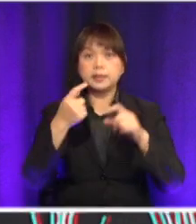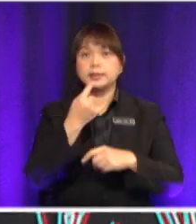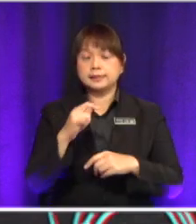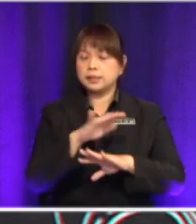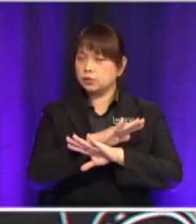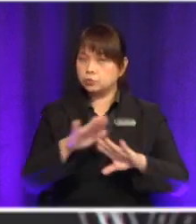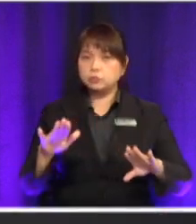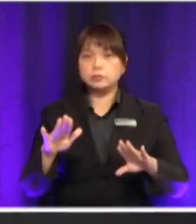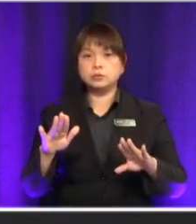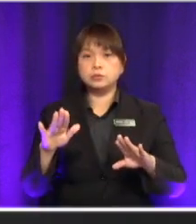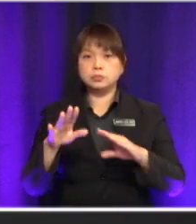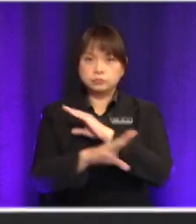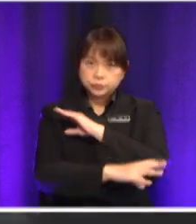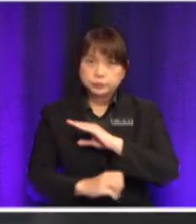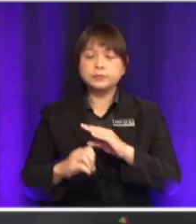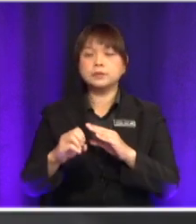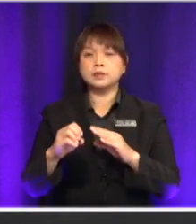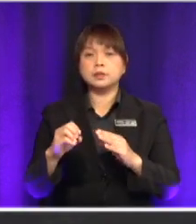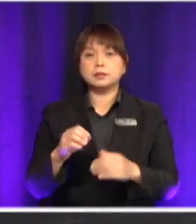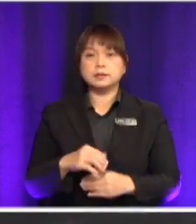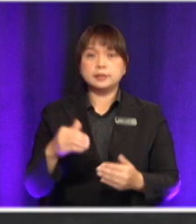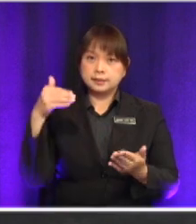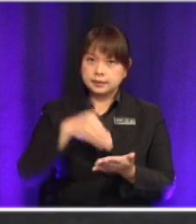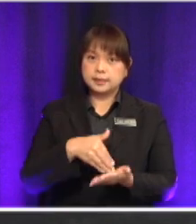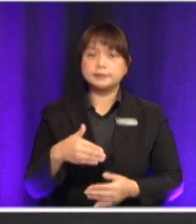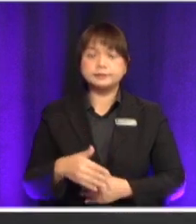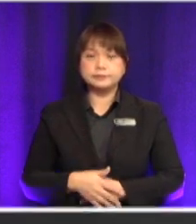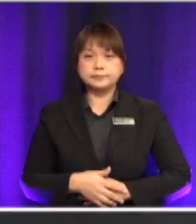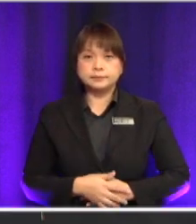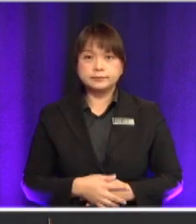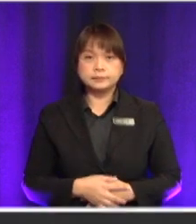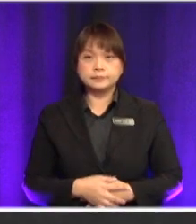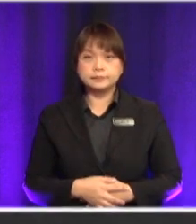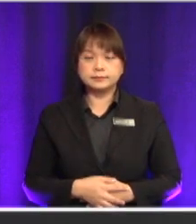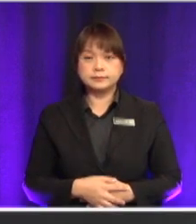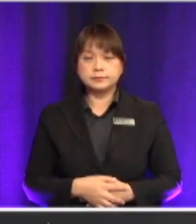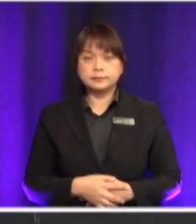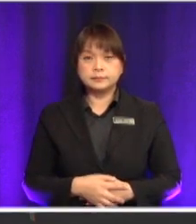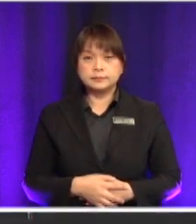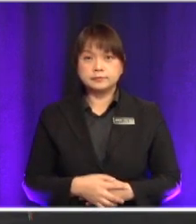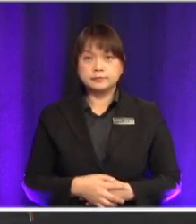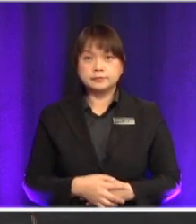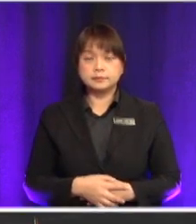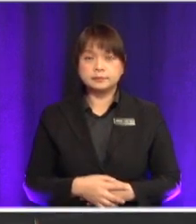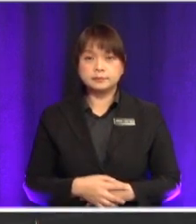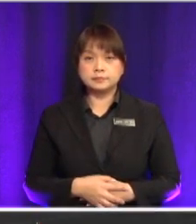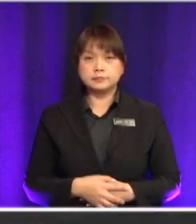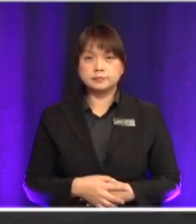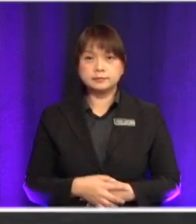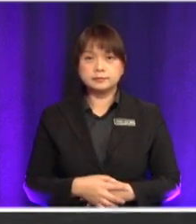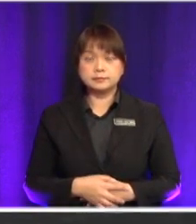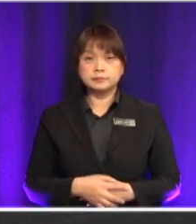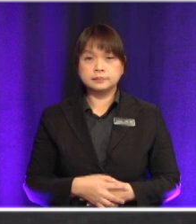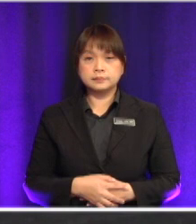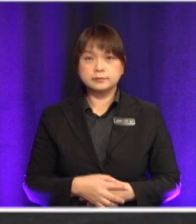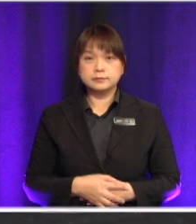evidence. True, exactly. Sometimes a surveillance camera can deter criminals from wanting to do something. They